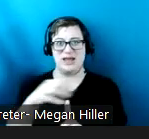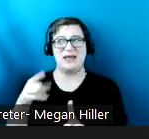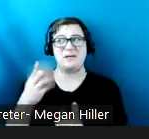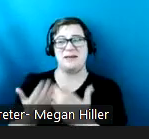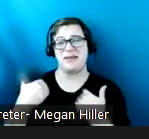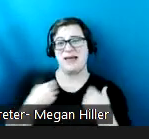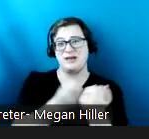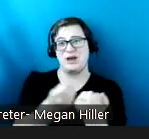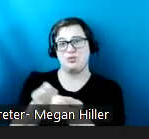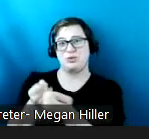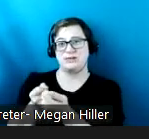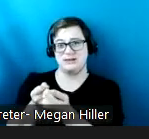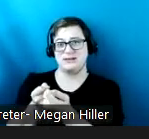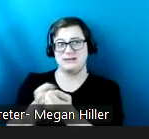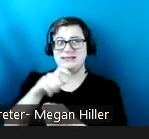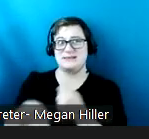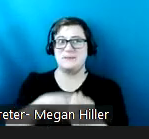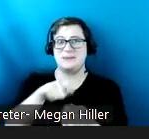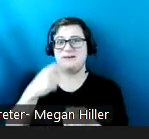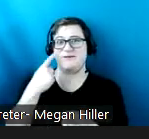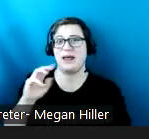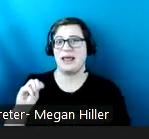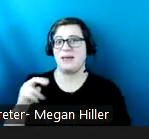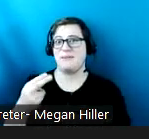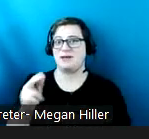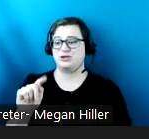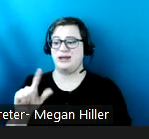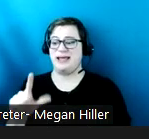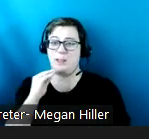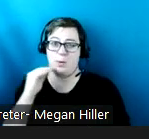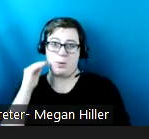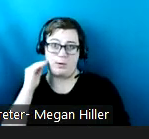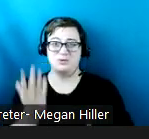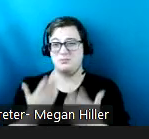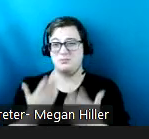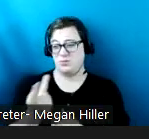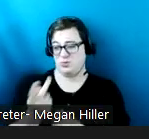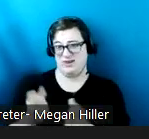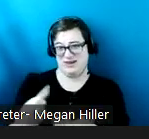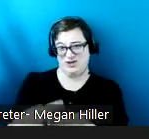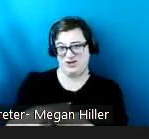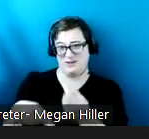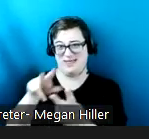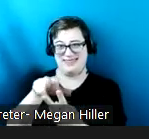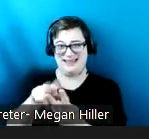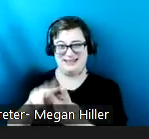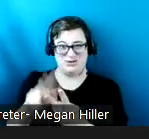endorsements specifically for the MHTL home. So maybe we can just chat about those 2 things offline at some